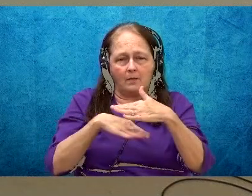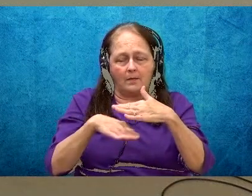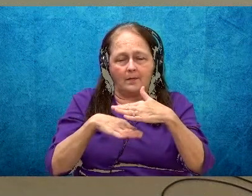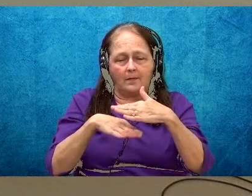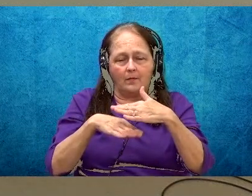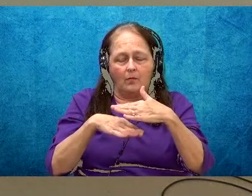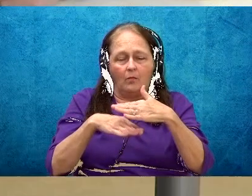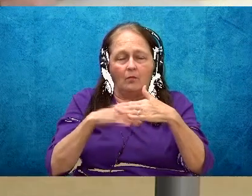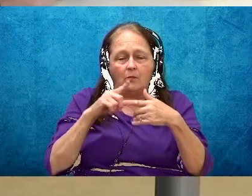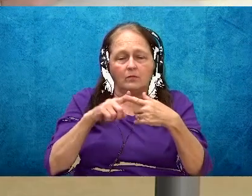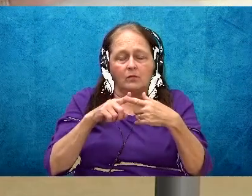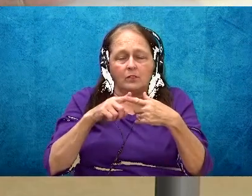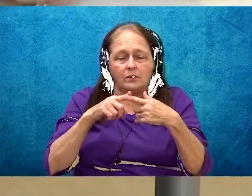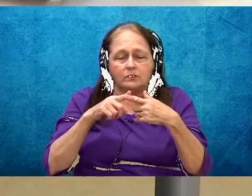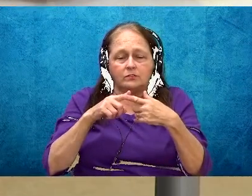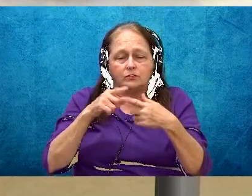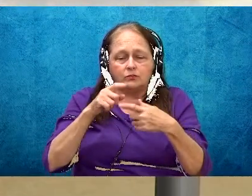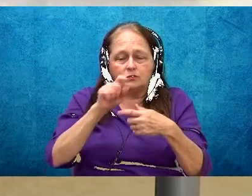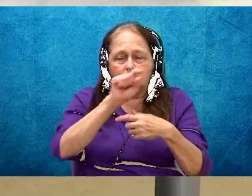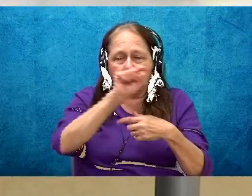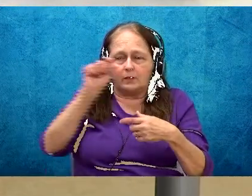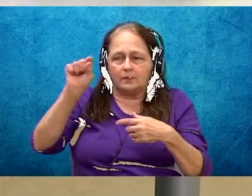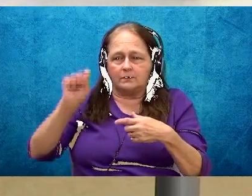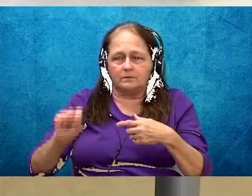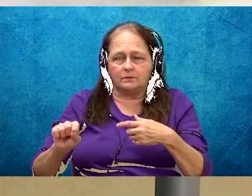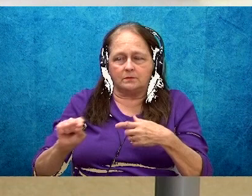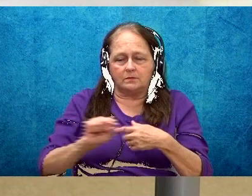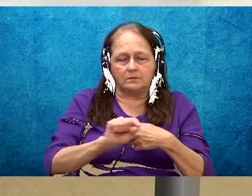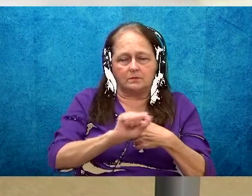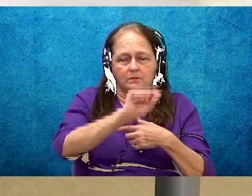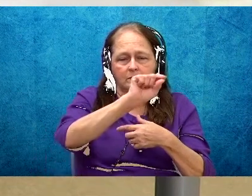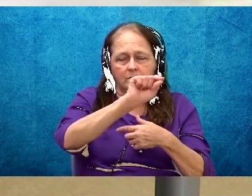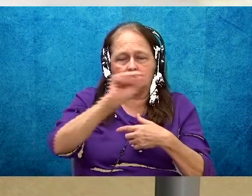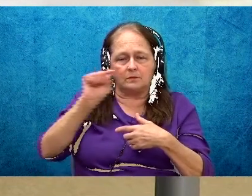and I'm going to trace